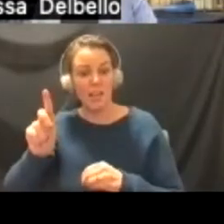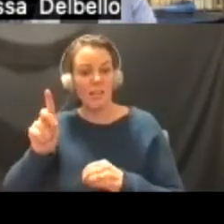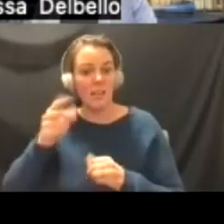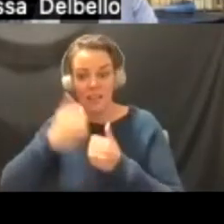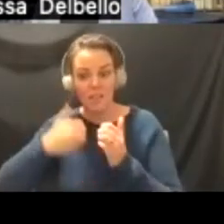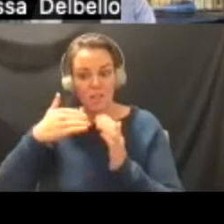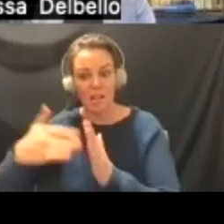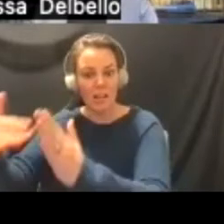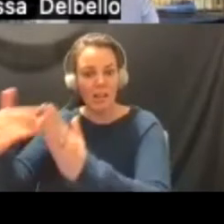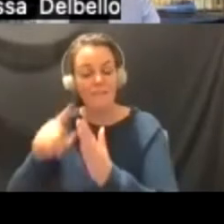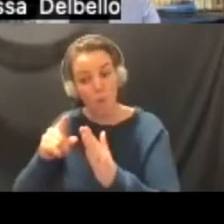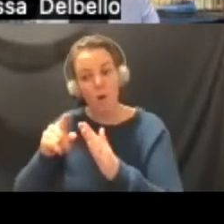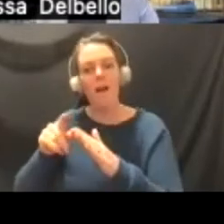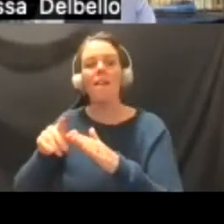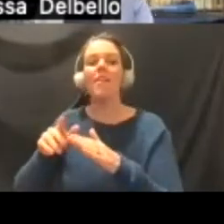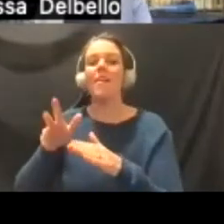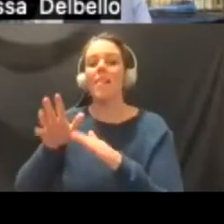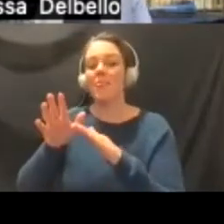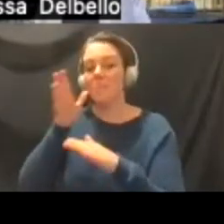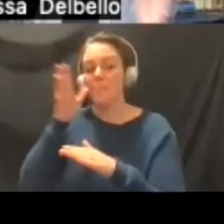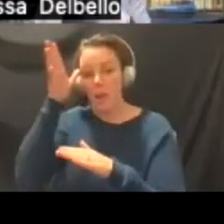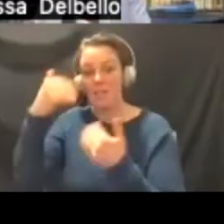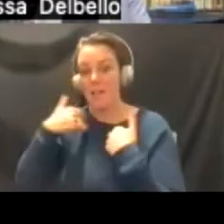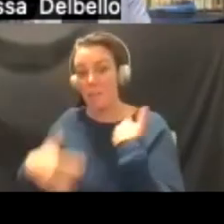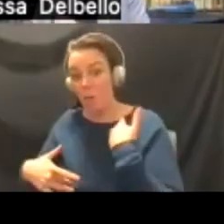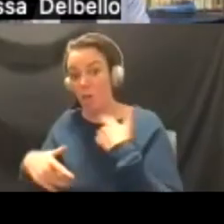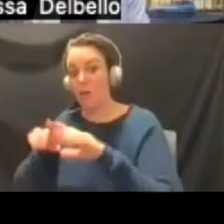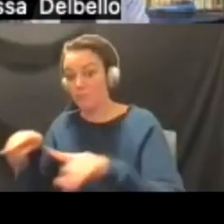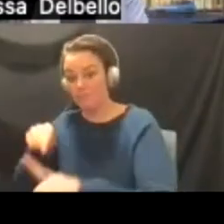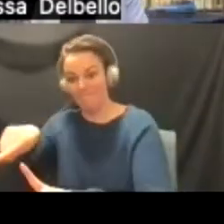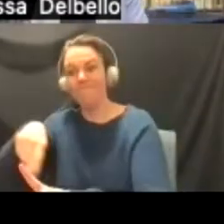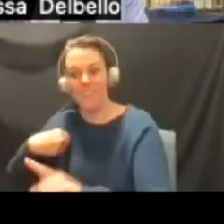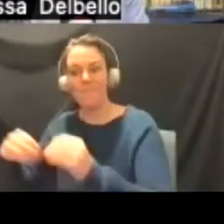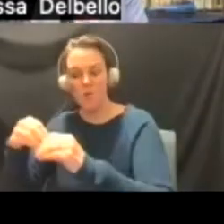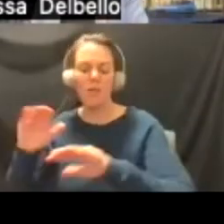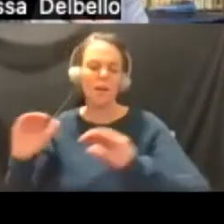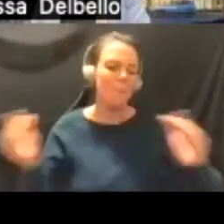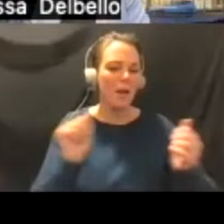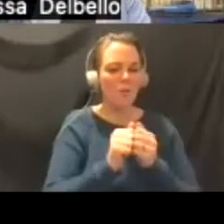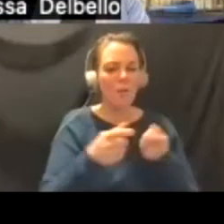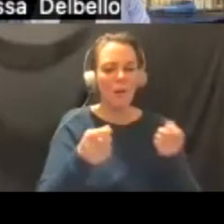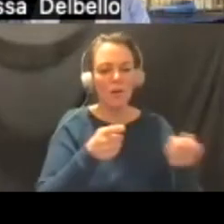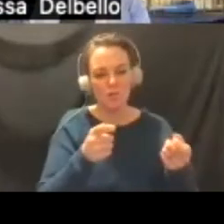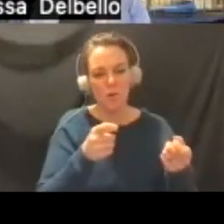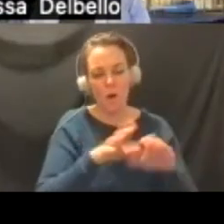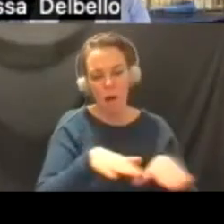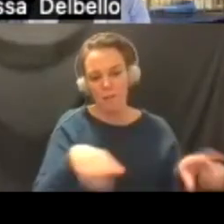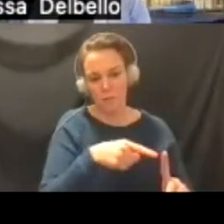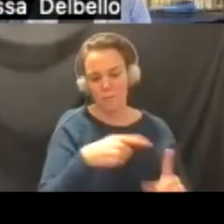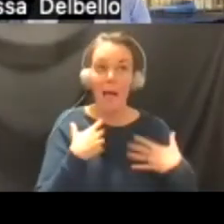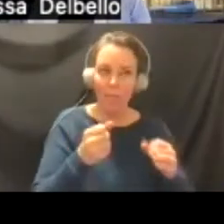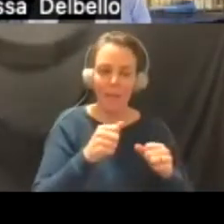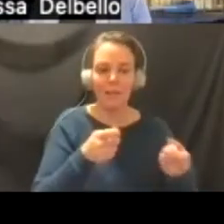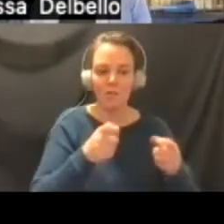offspring of parents with bipolar disorder compared to the control offspring, the healthy control offspring.